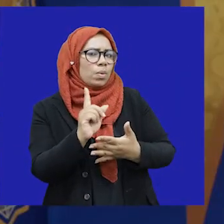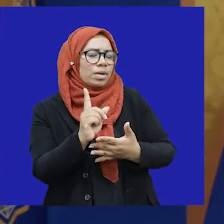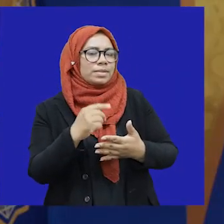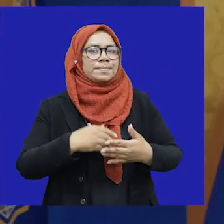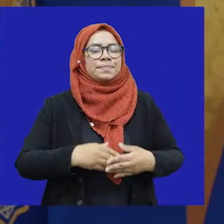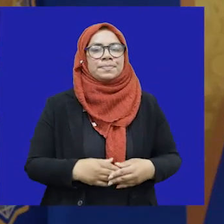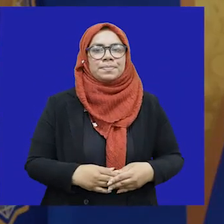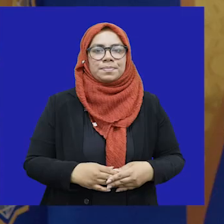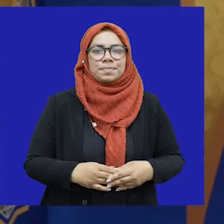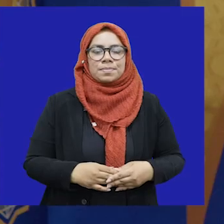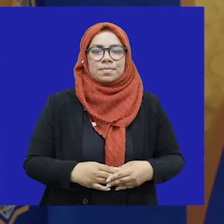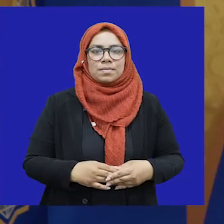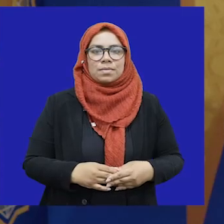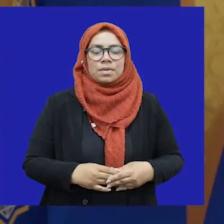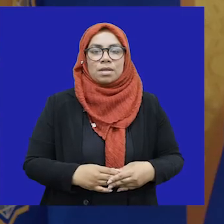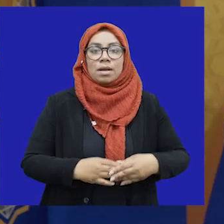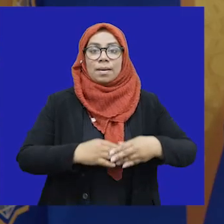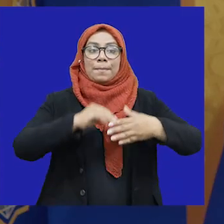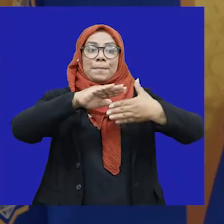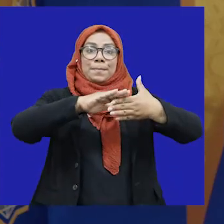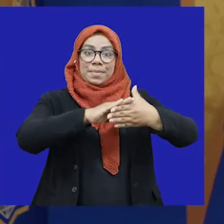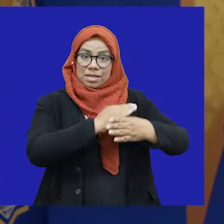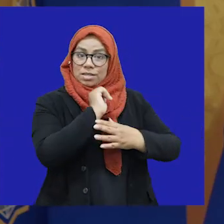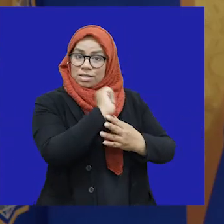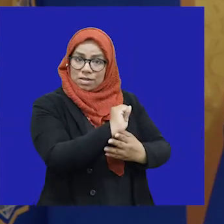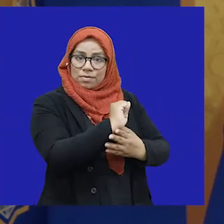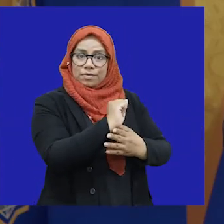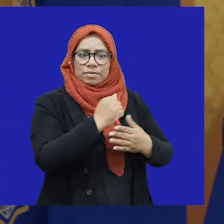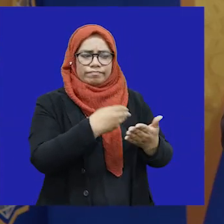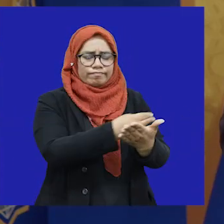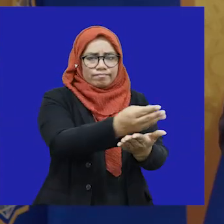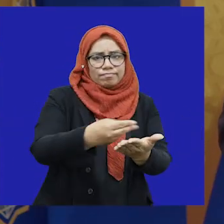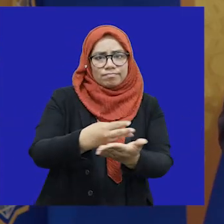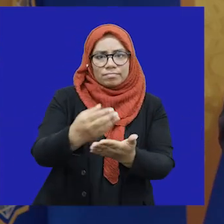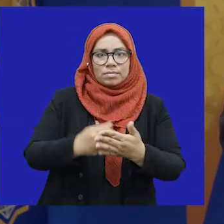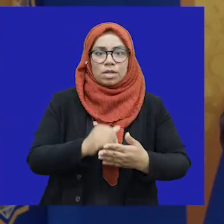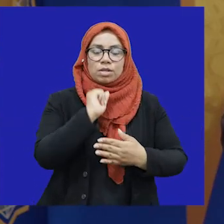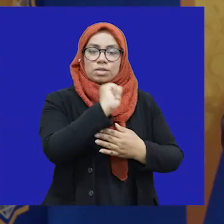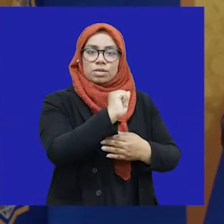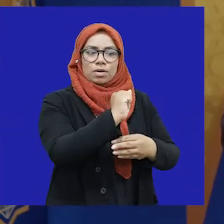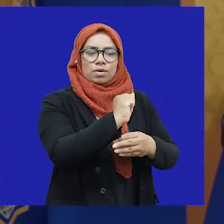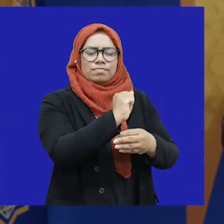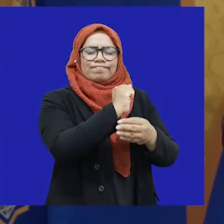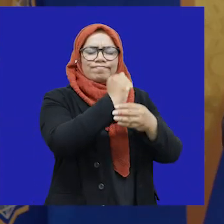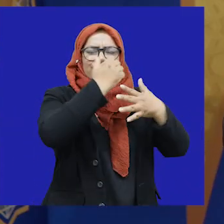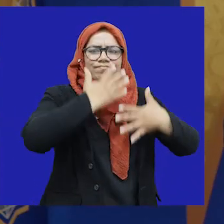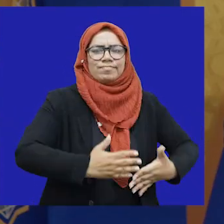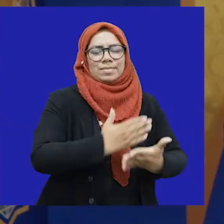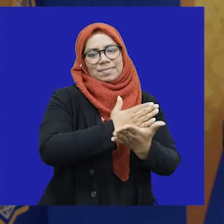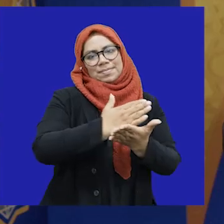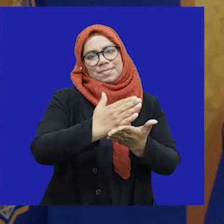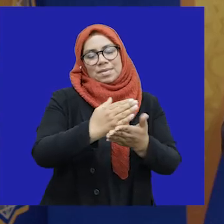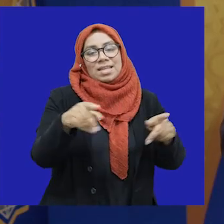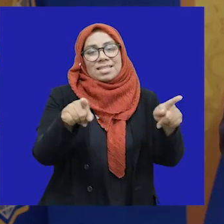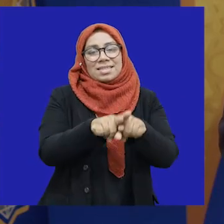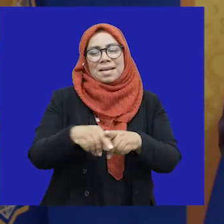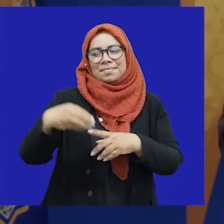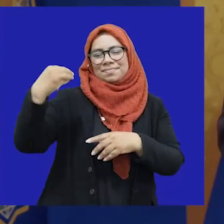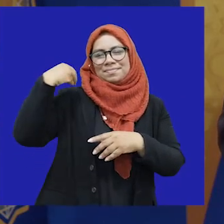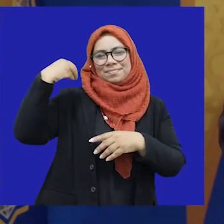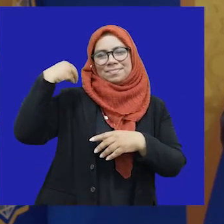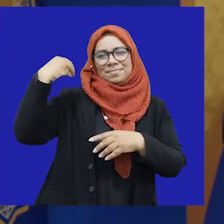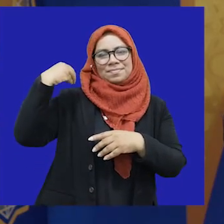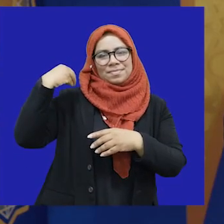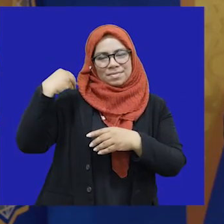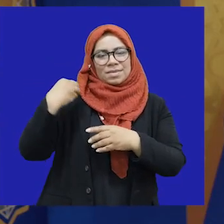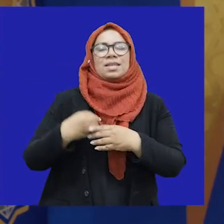of zakat that every Muslim should be familiar with: zakat al-mal and zakat al-fitr.